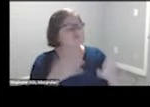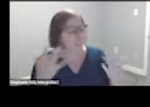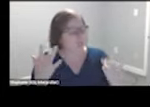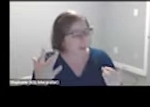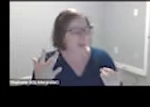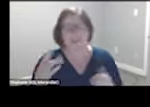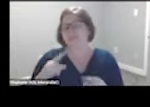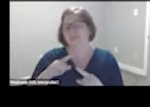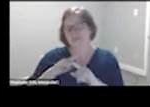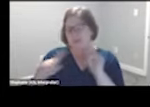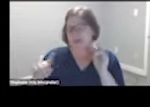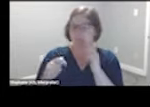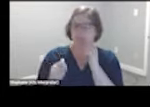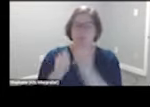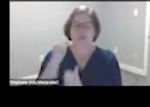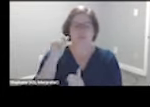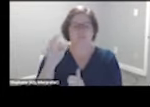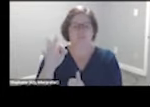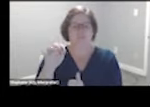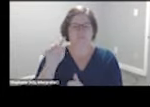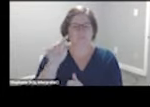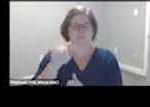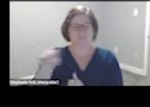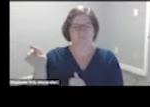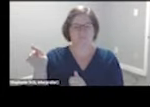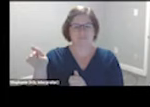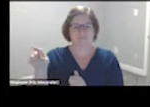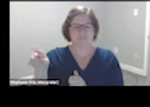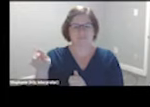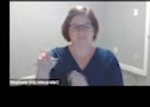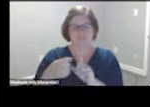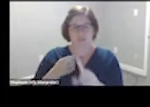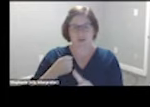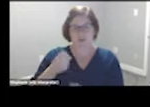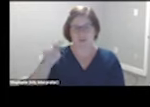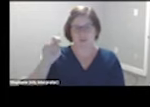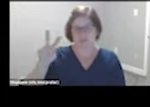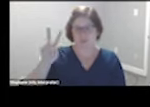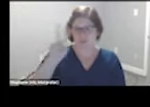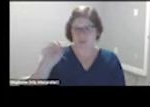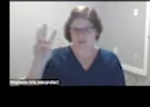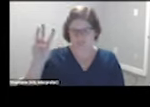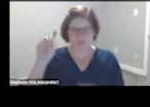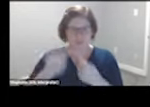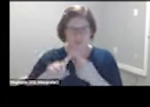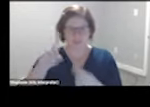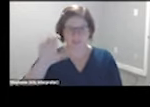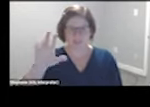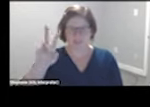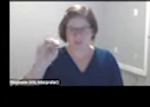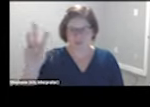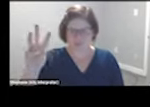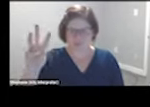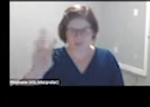of the rest two series of the path from the November 2006 and until the December 2006, all